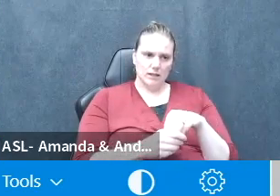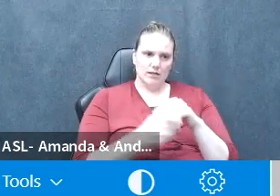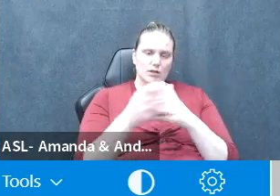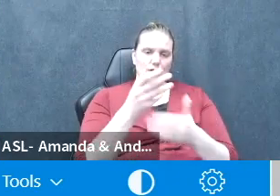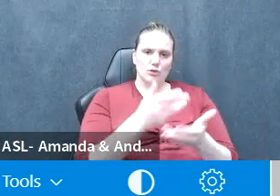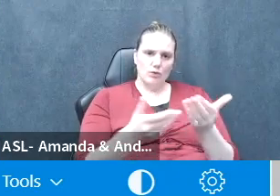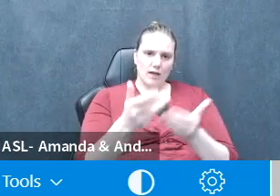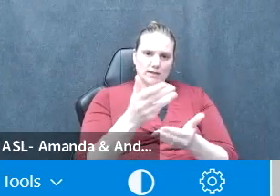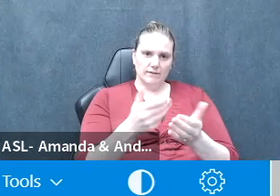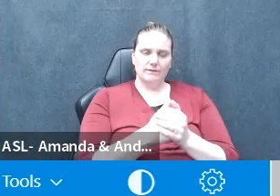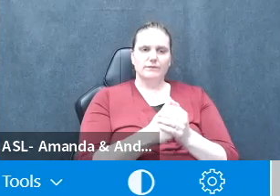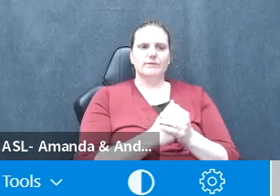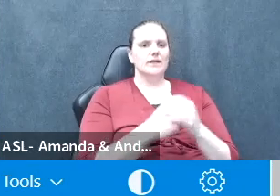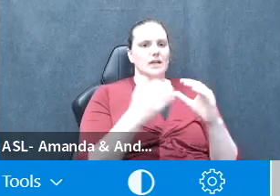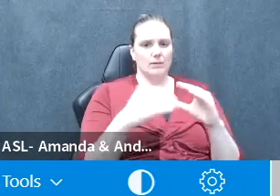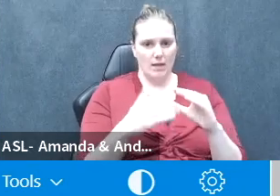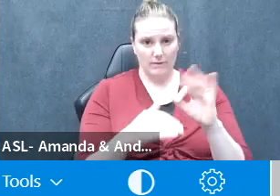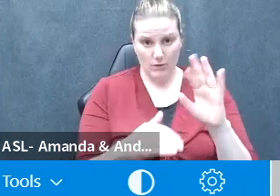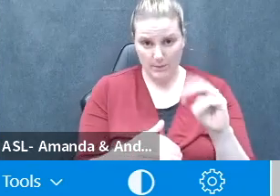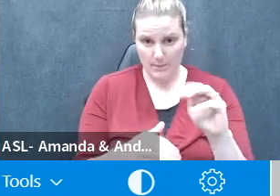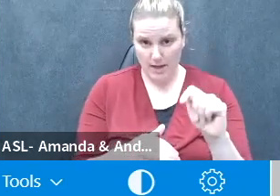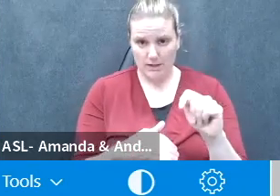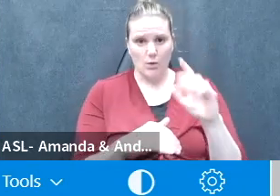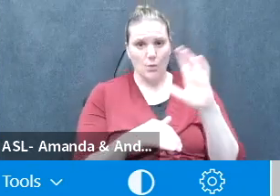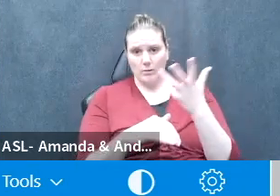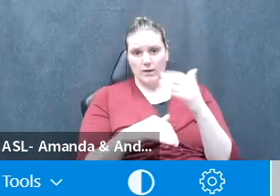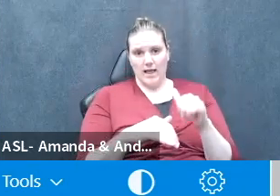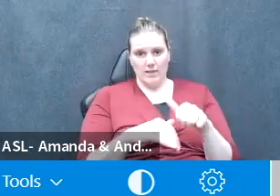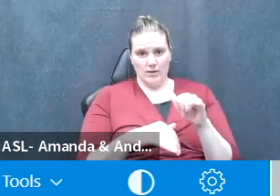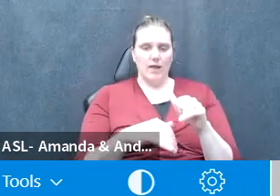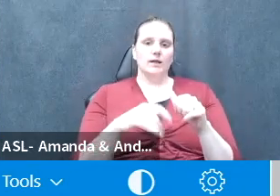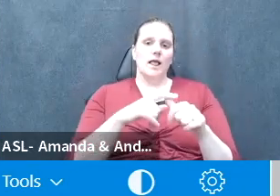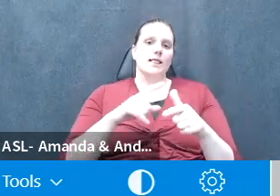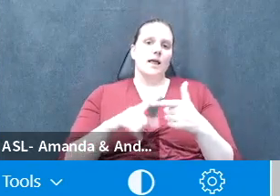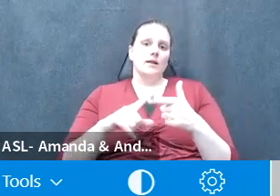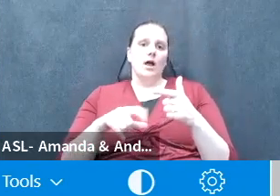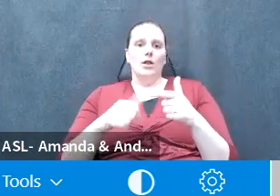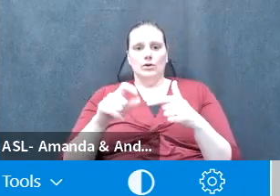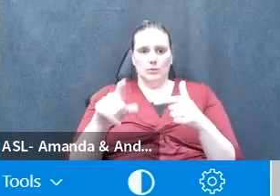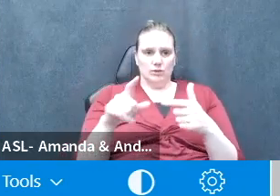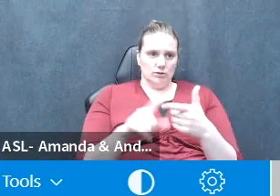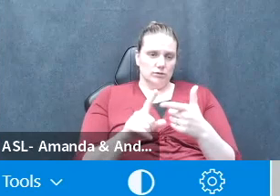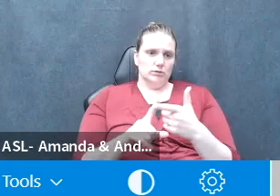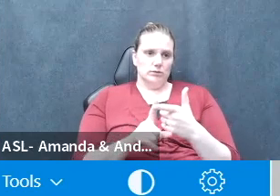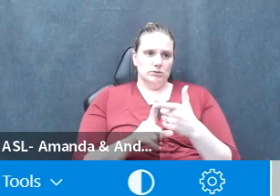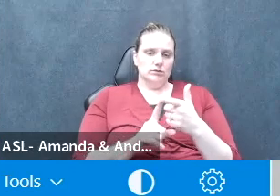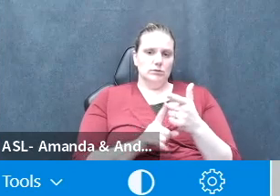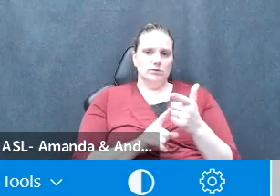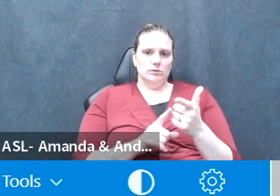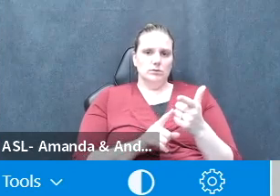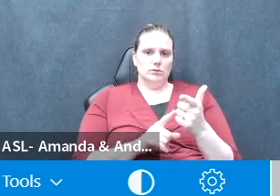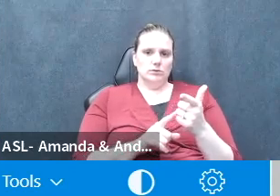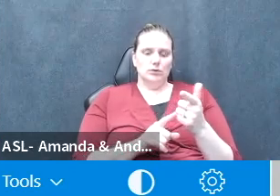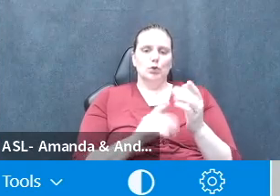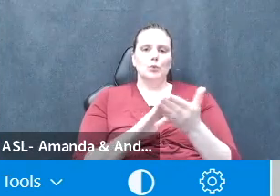interactive and or email format? And what would that be? And then the other question is, as